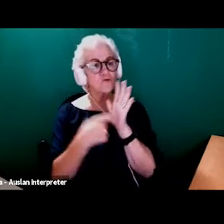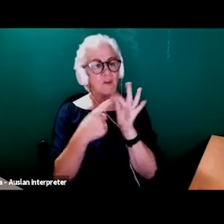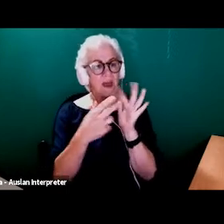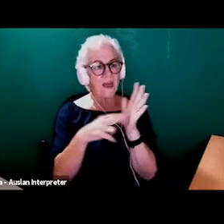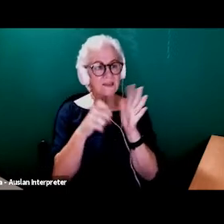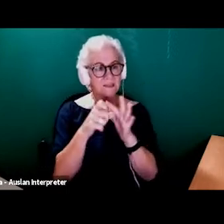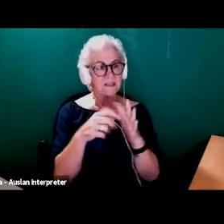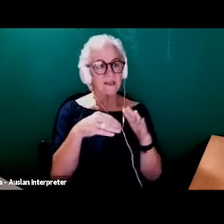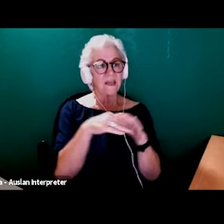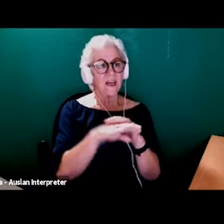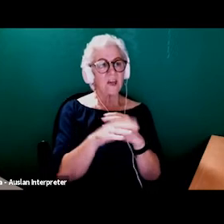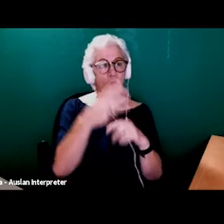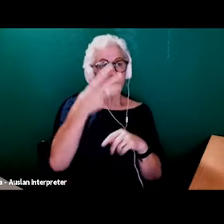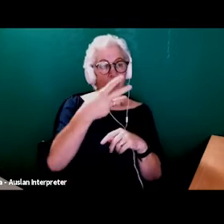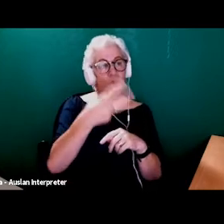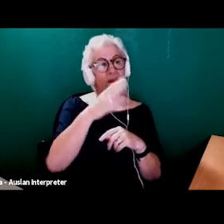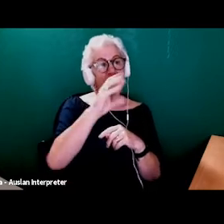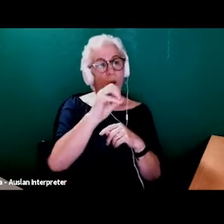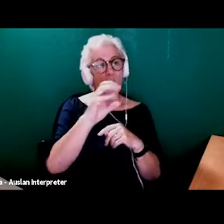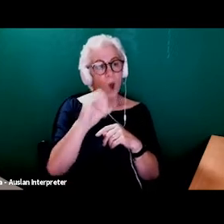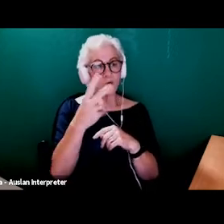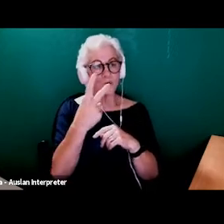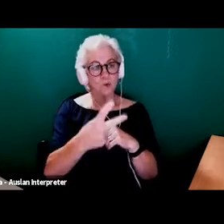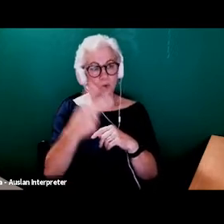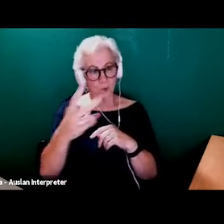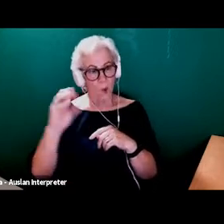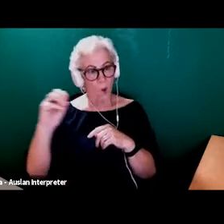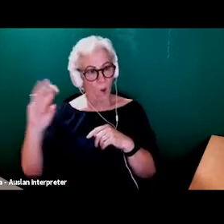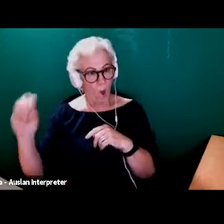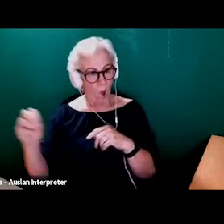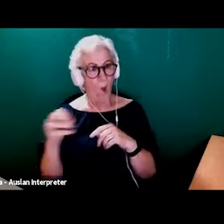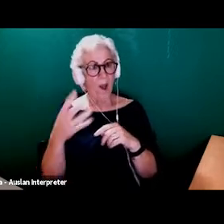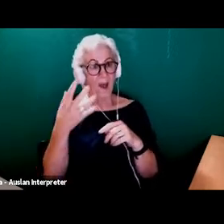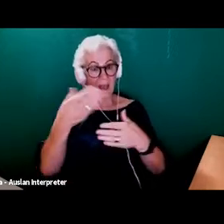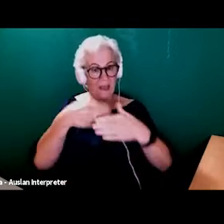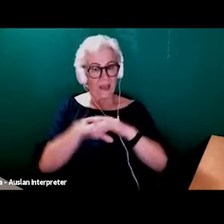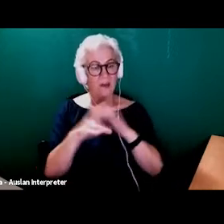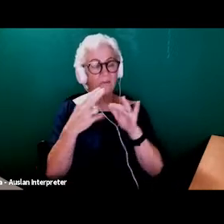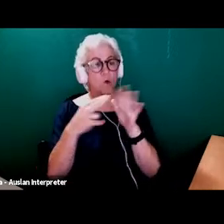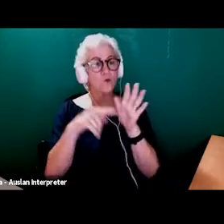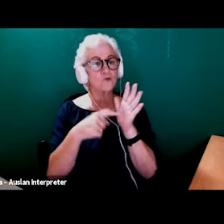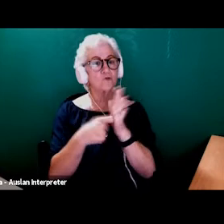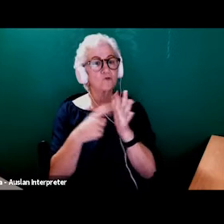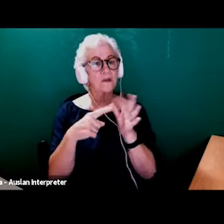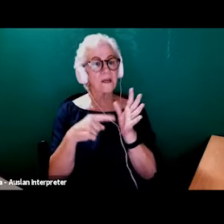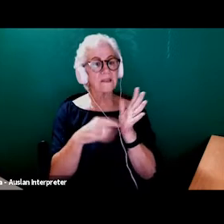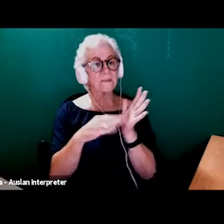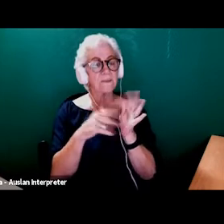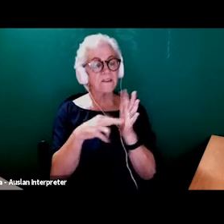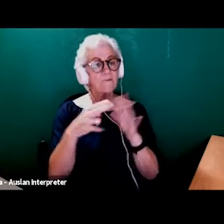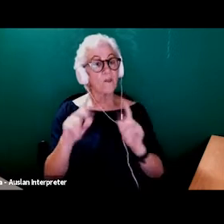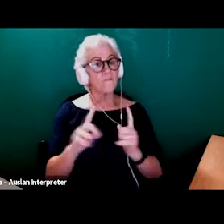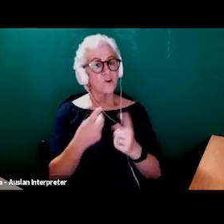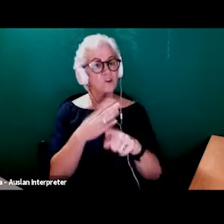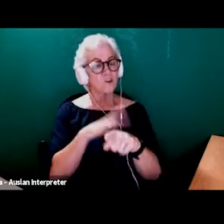to 2,200 people enter treatment for the first time each year. And so this is work led